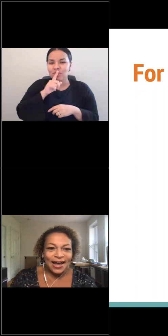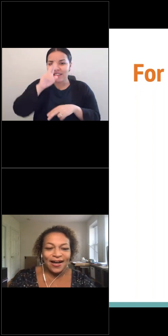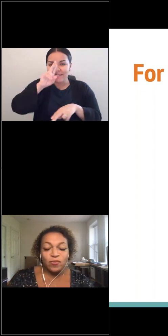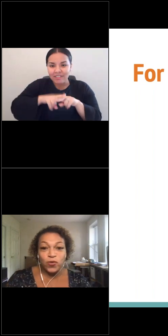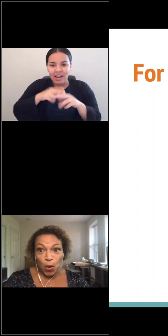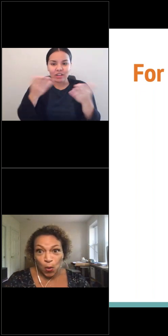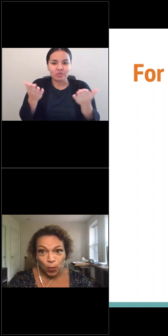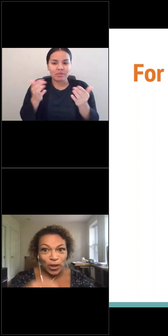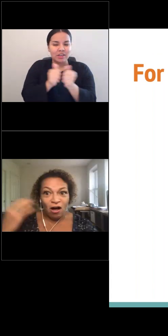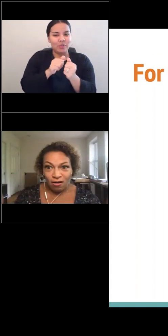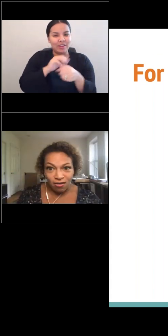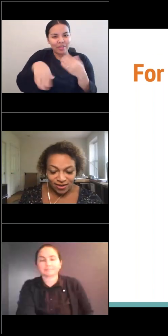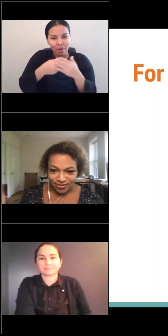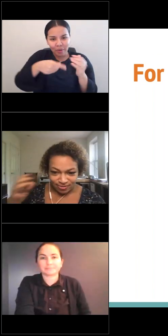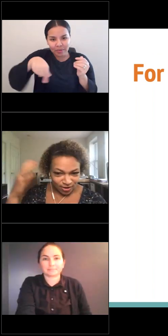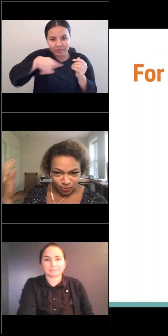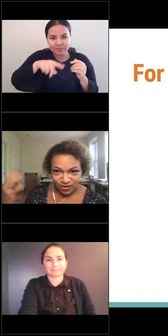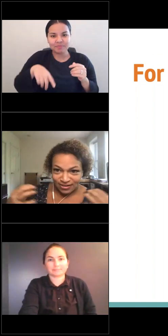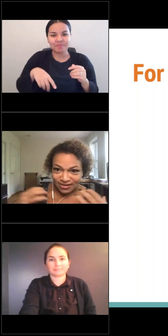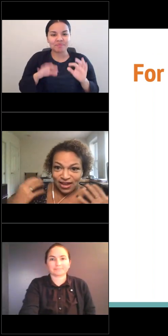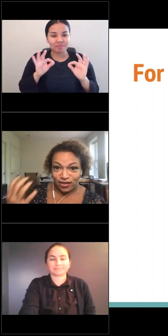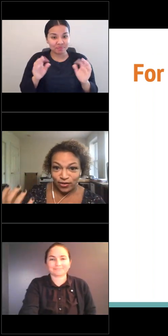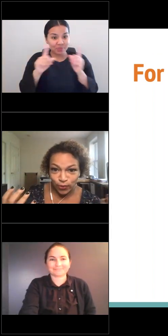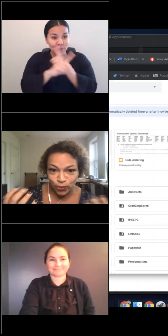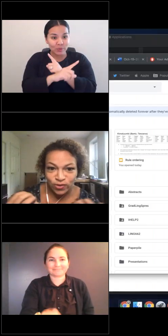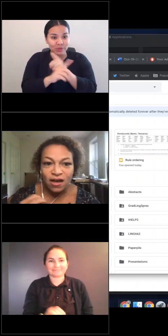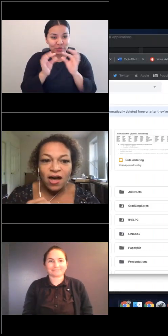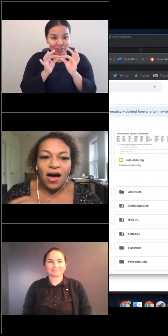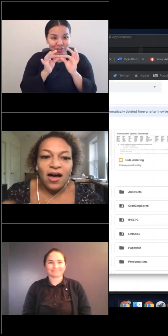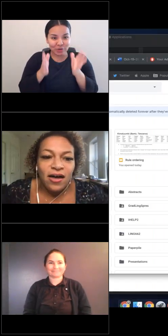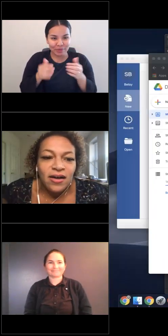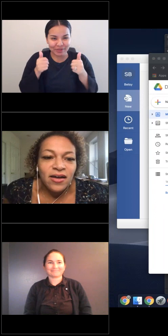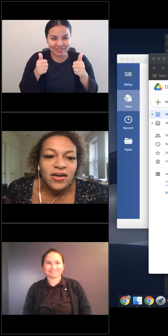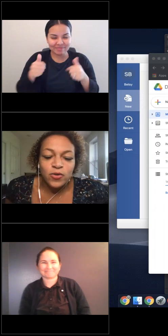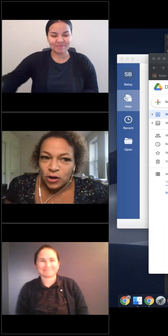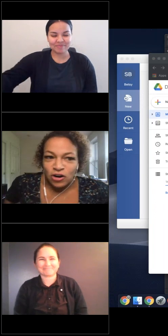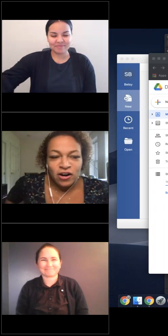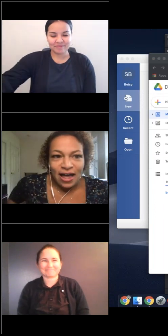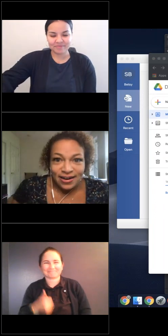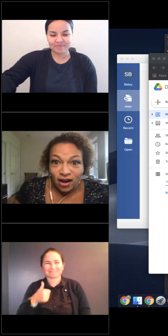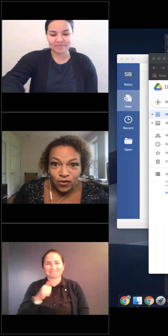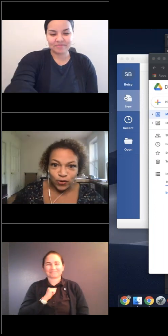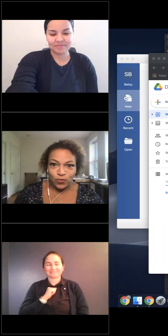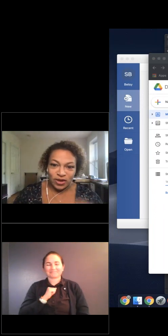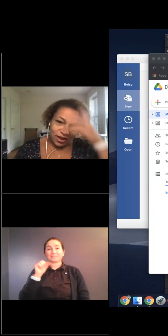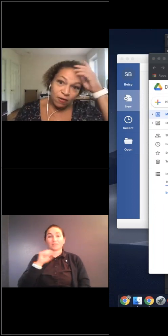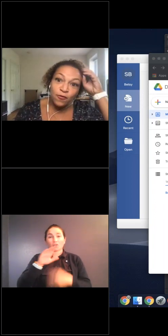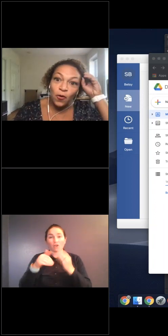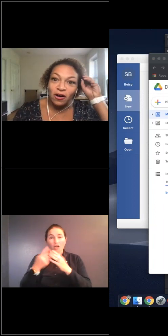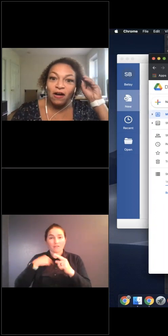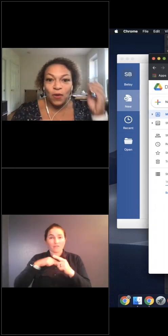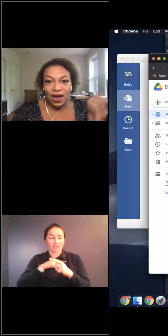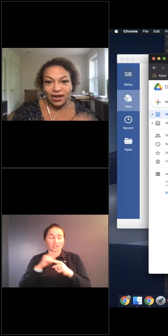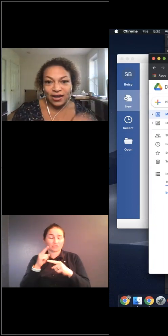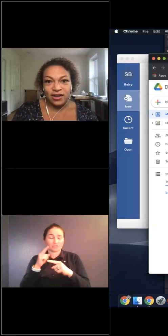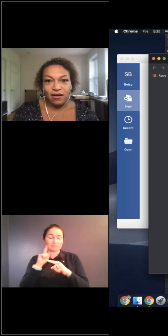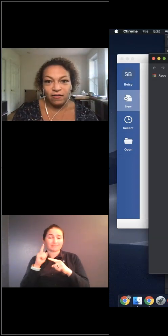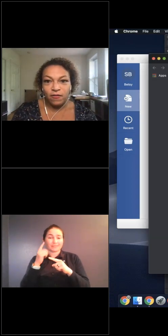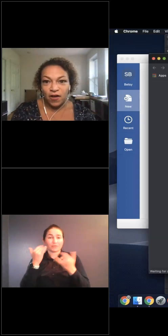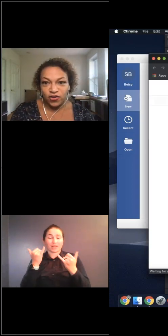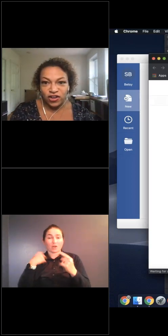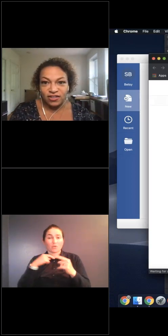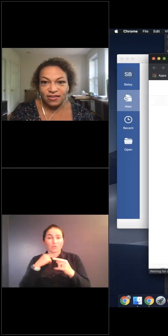all. So we all that are presenting today use Twitter and other social media for a